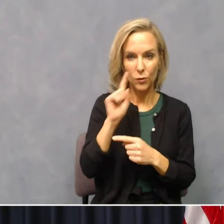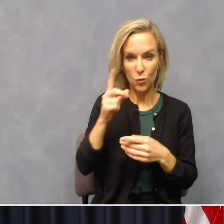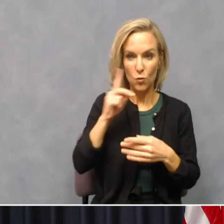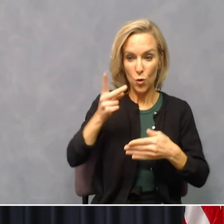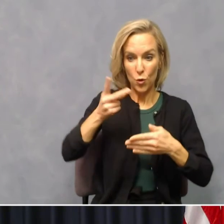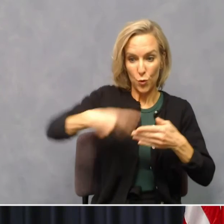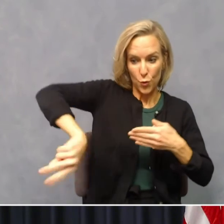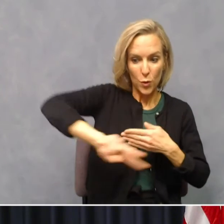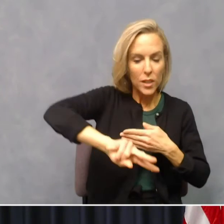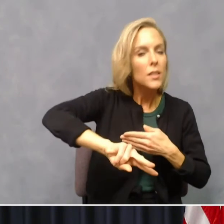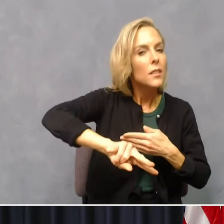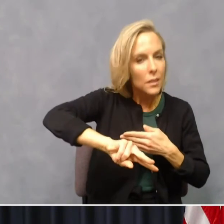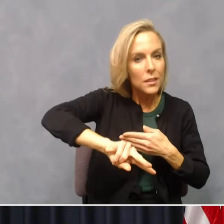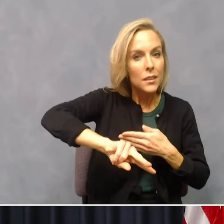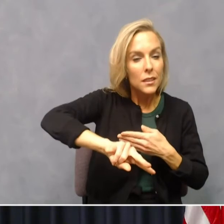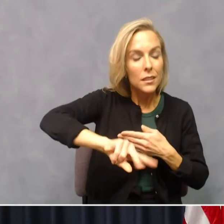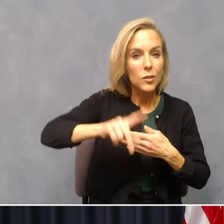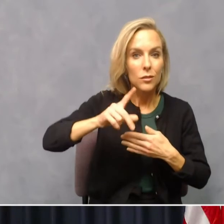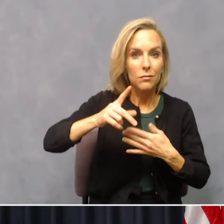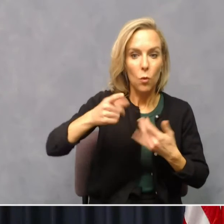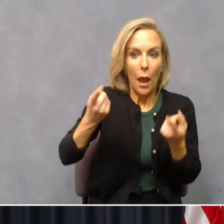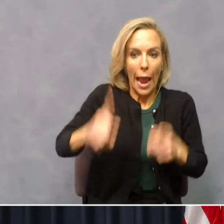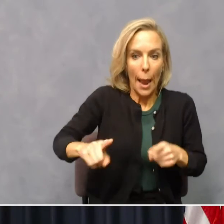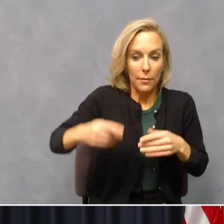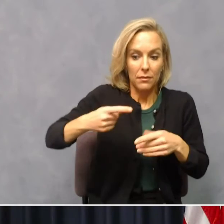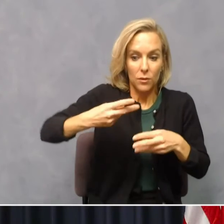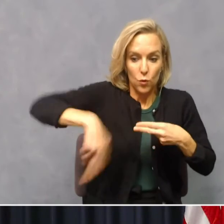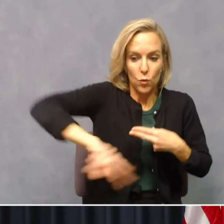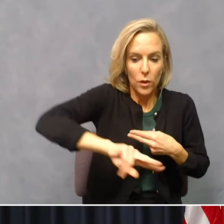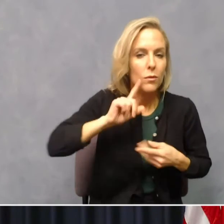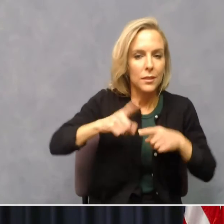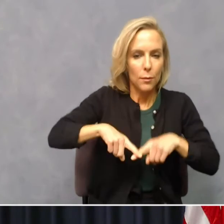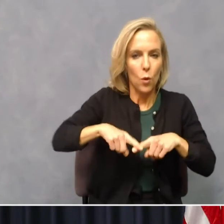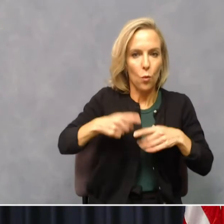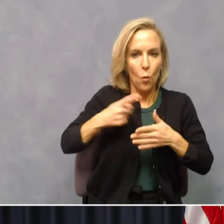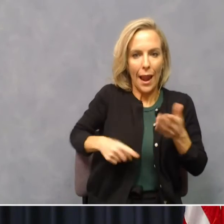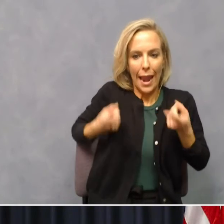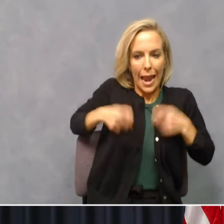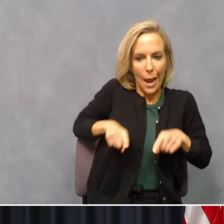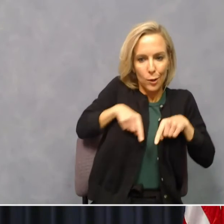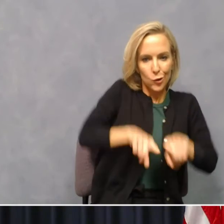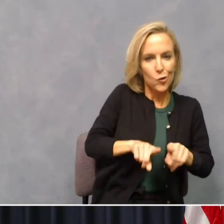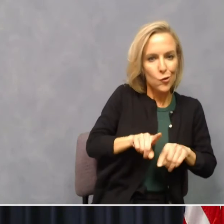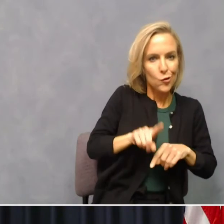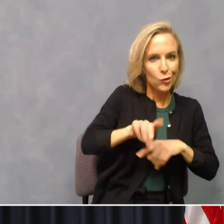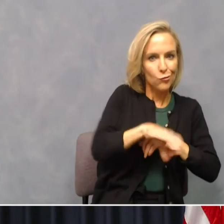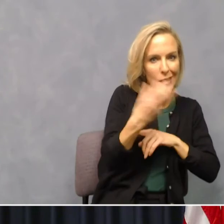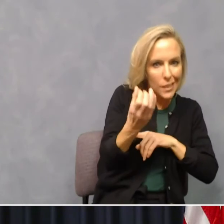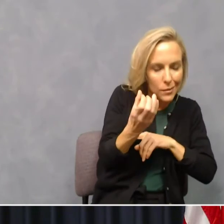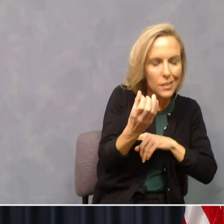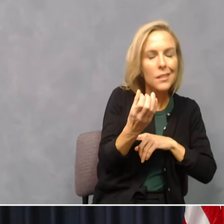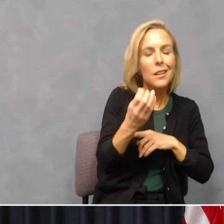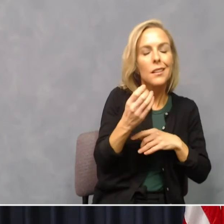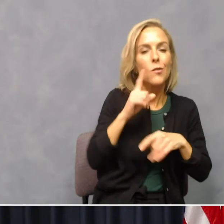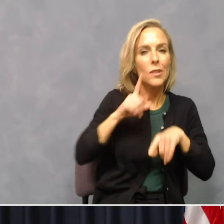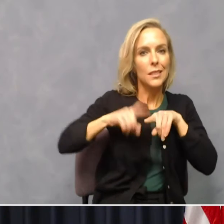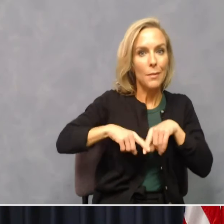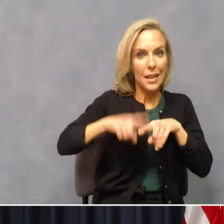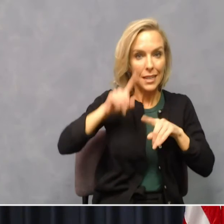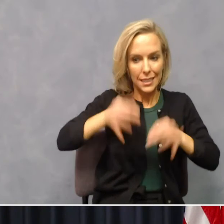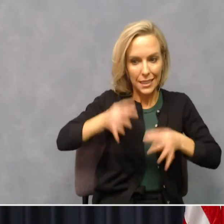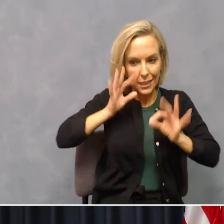on the decisions we made over Christmas and will depend on decisions we make over New